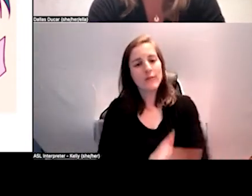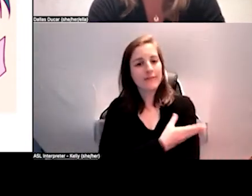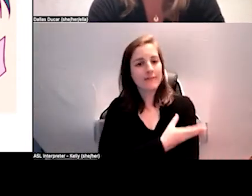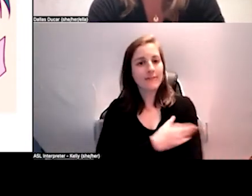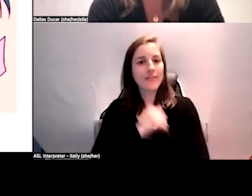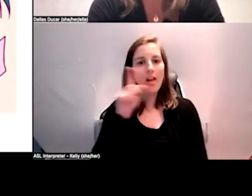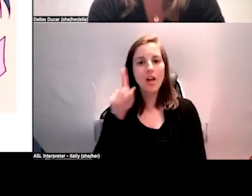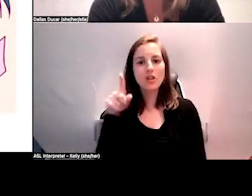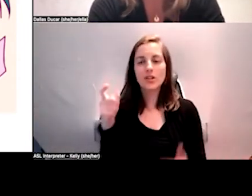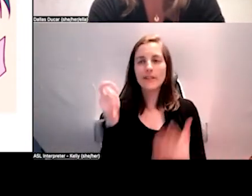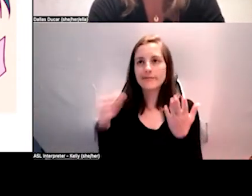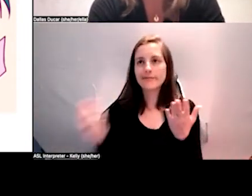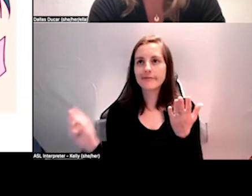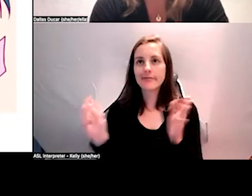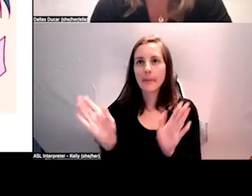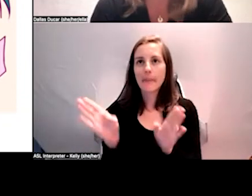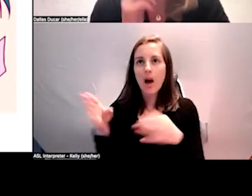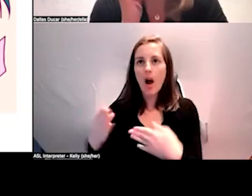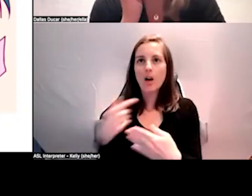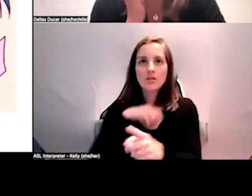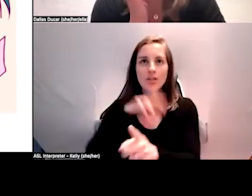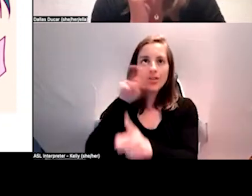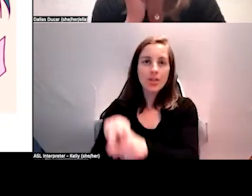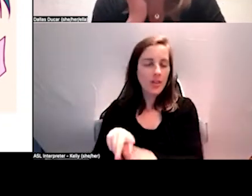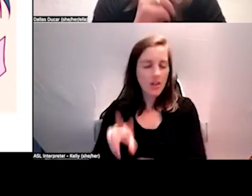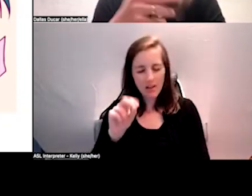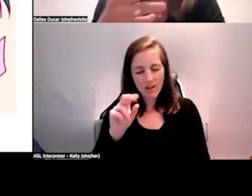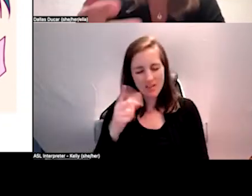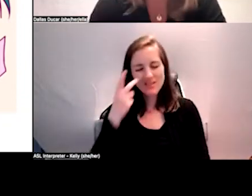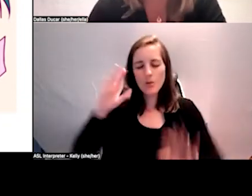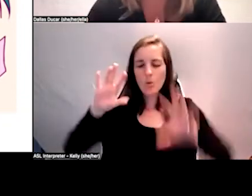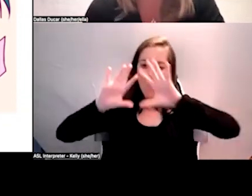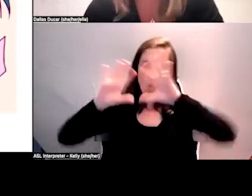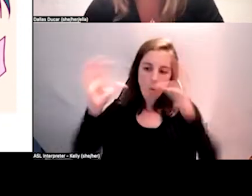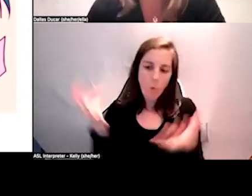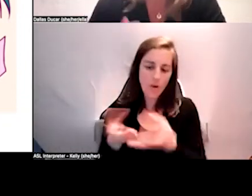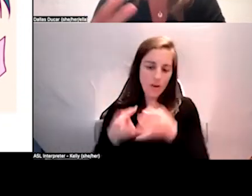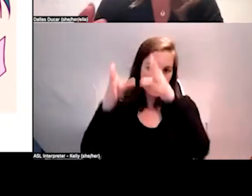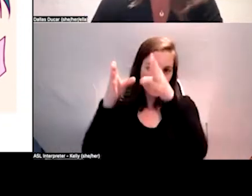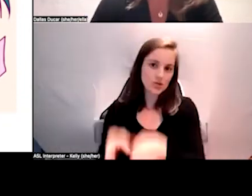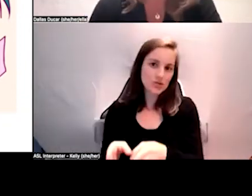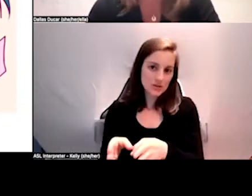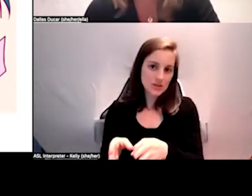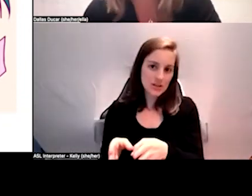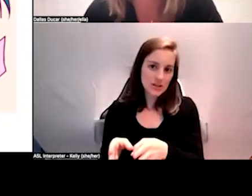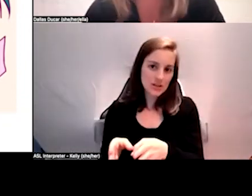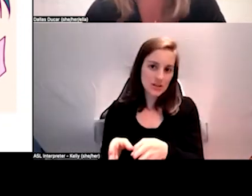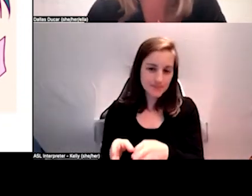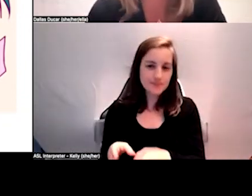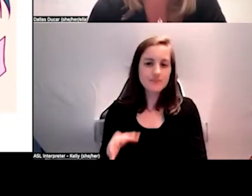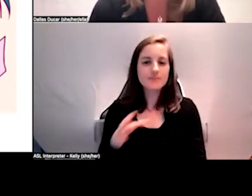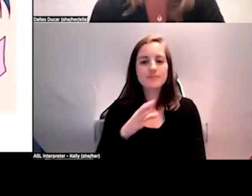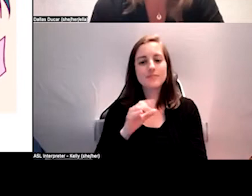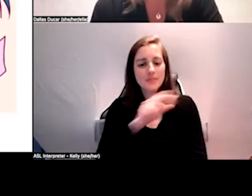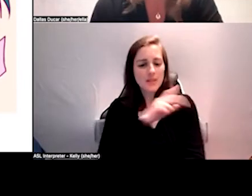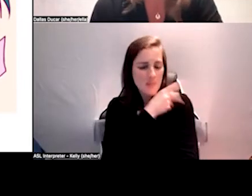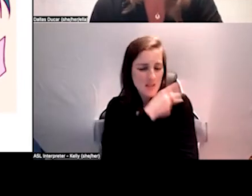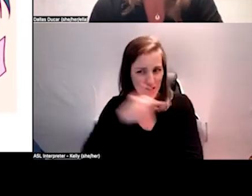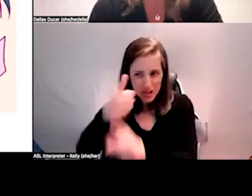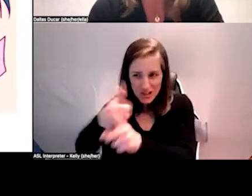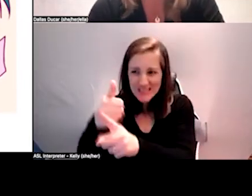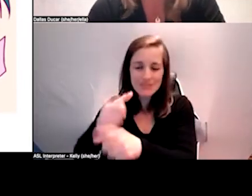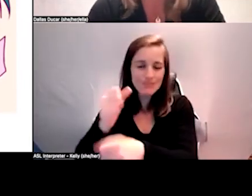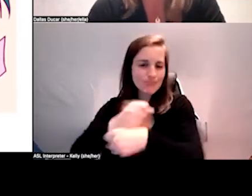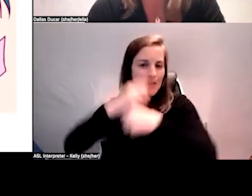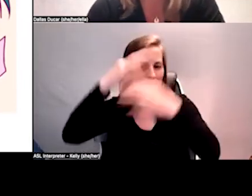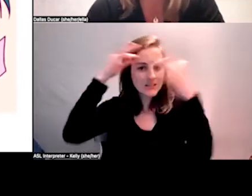but instead to see the person as a whole person, recognizing that whole person, putting you in the driver's seat and working to provide the best possible